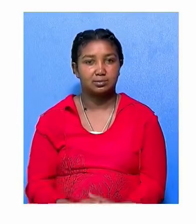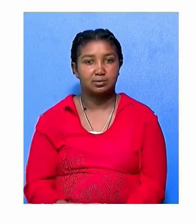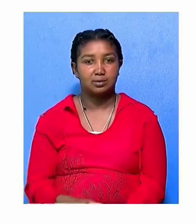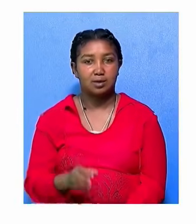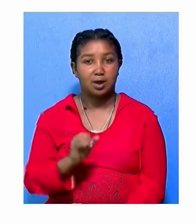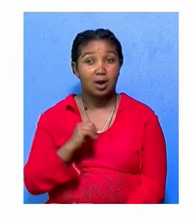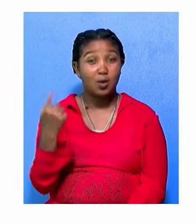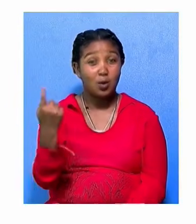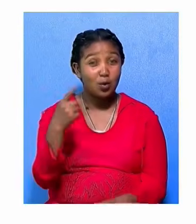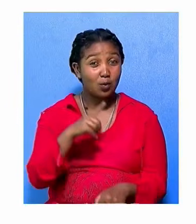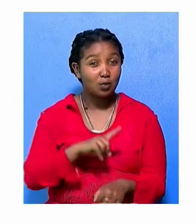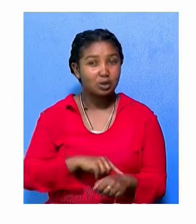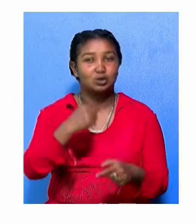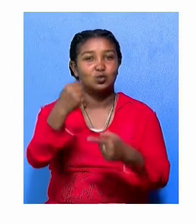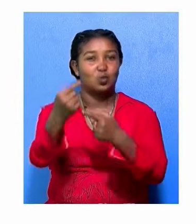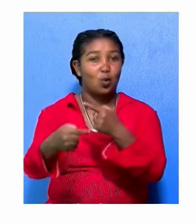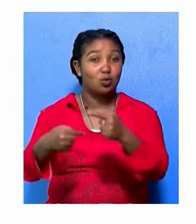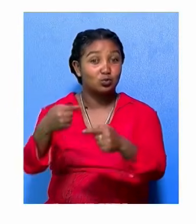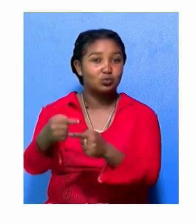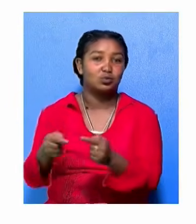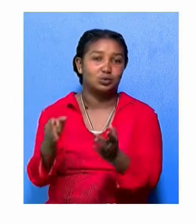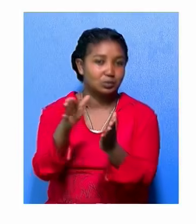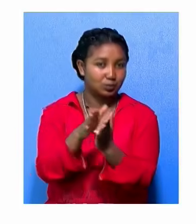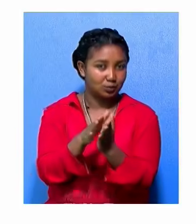go to school.